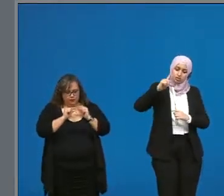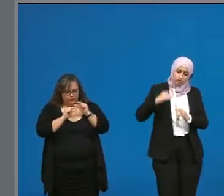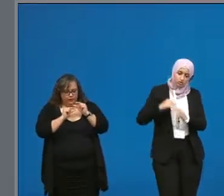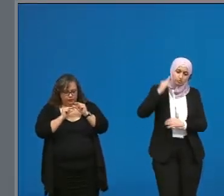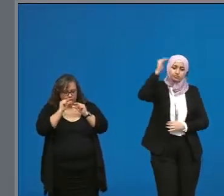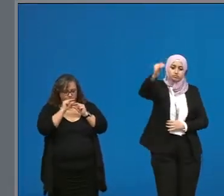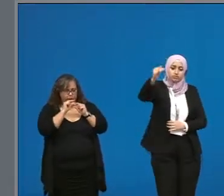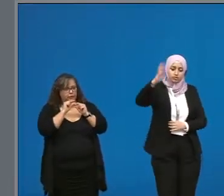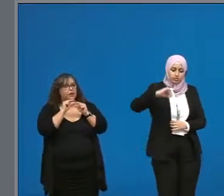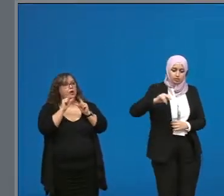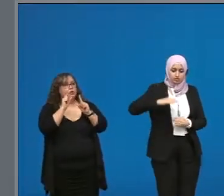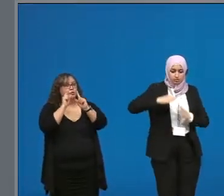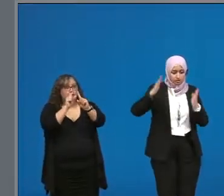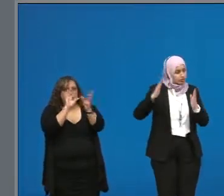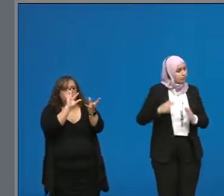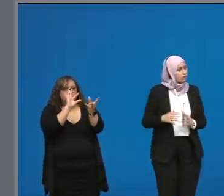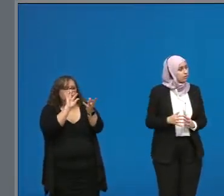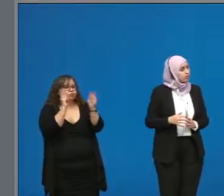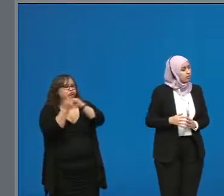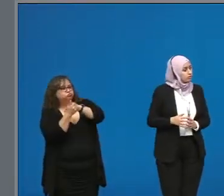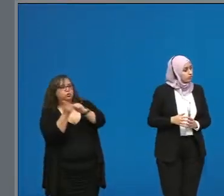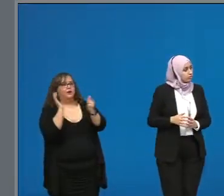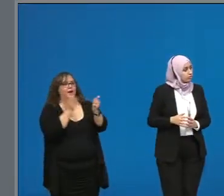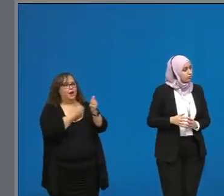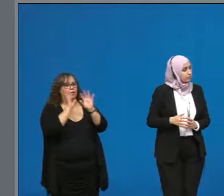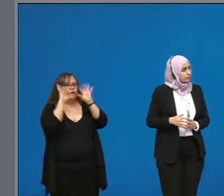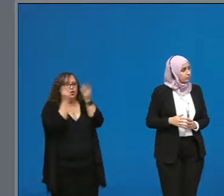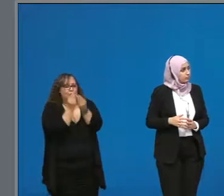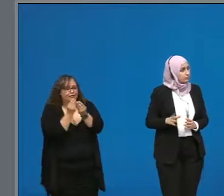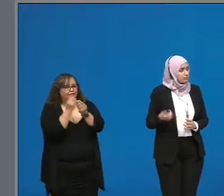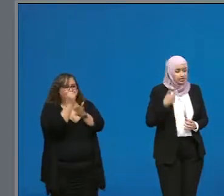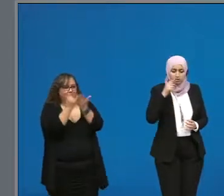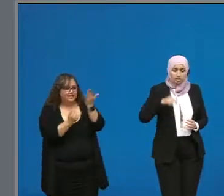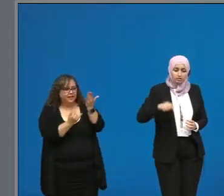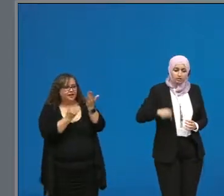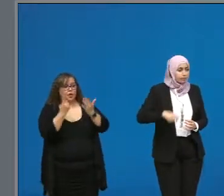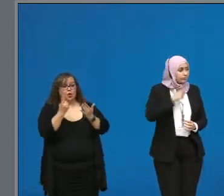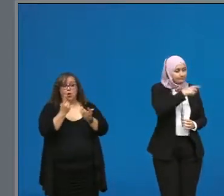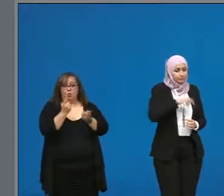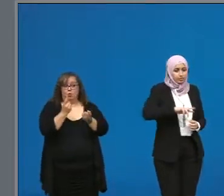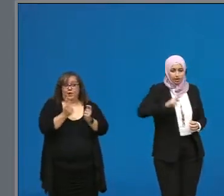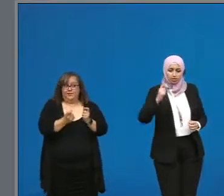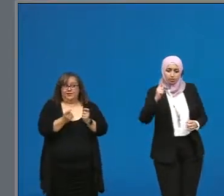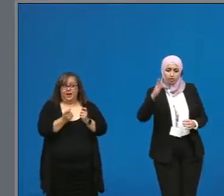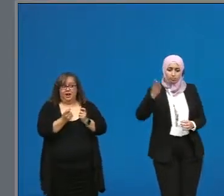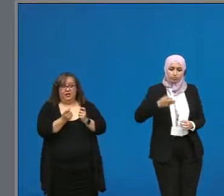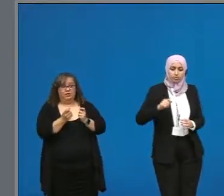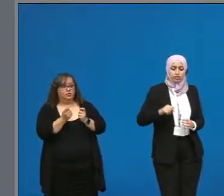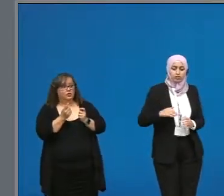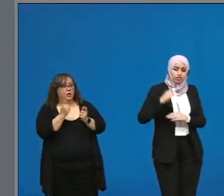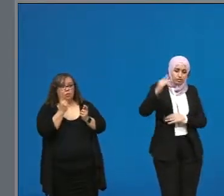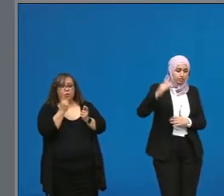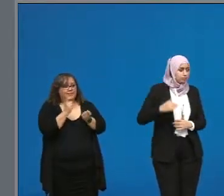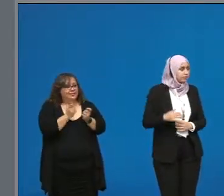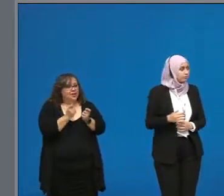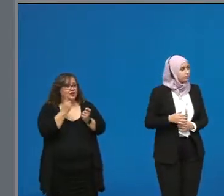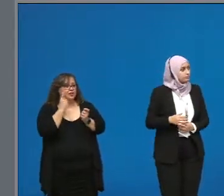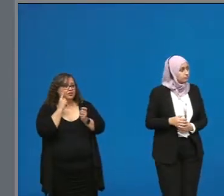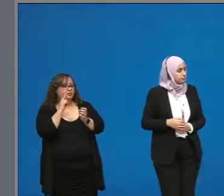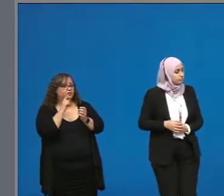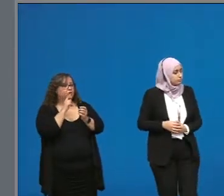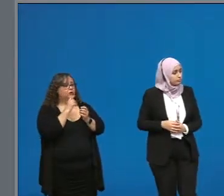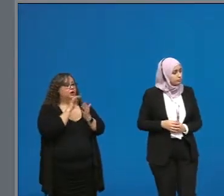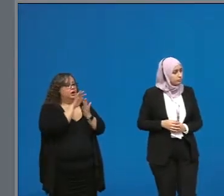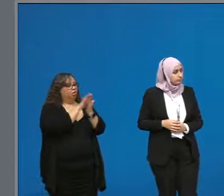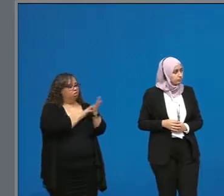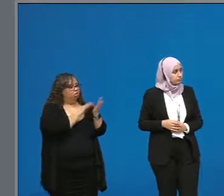to design for learning. We only need to do one change to a resource to make it available as an audio piece or as a video piece. Technology